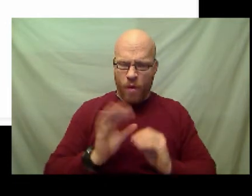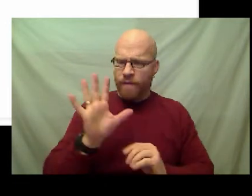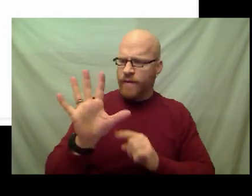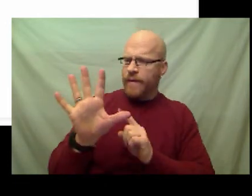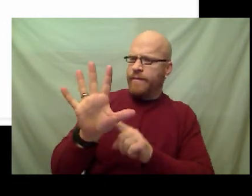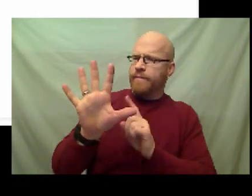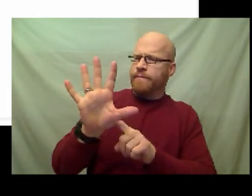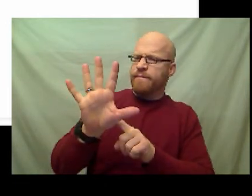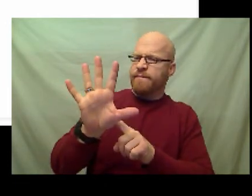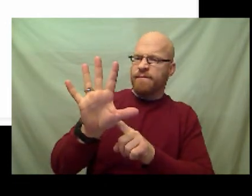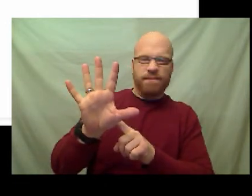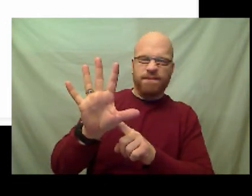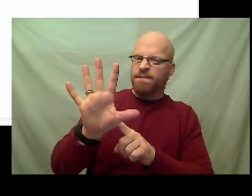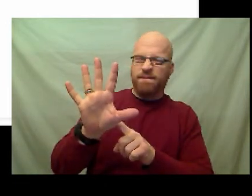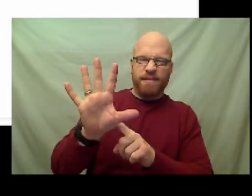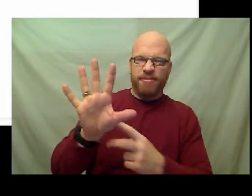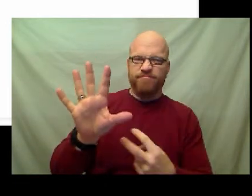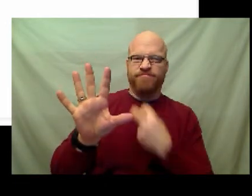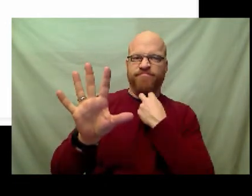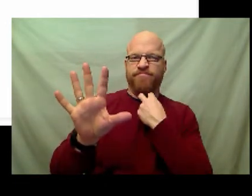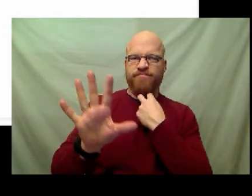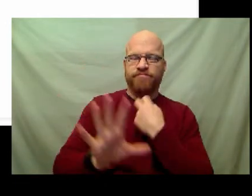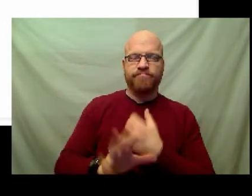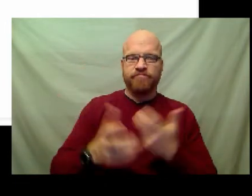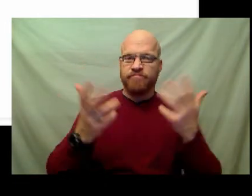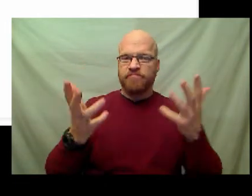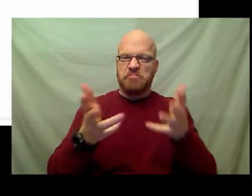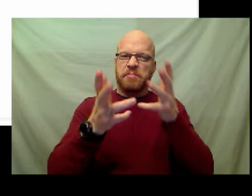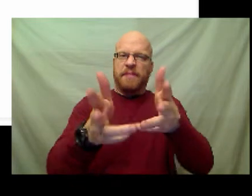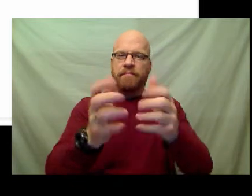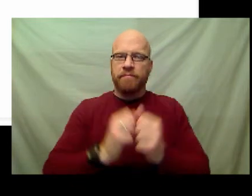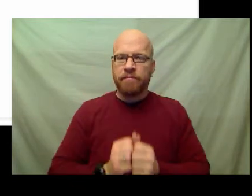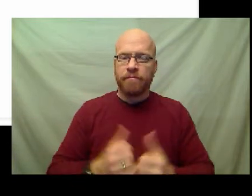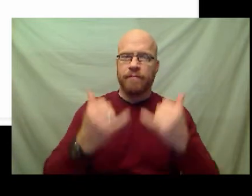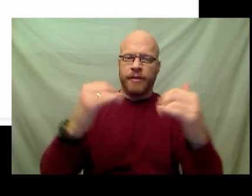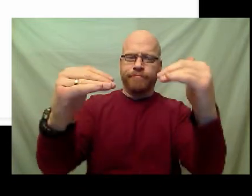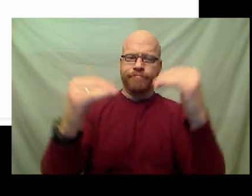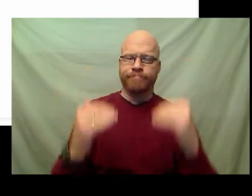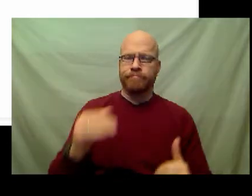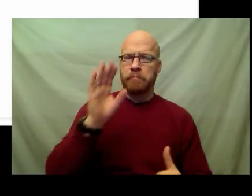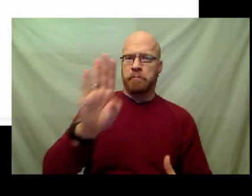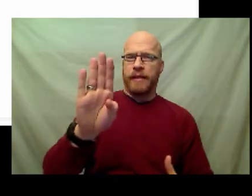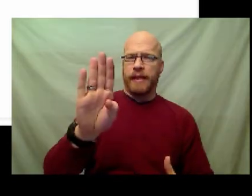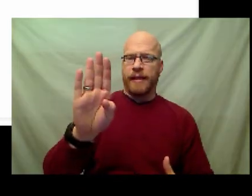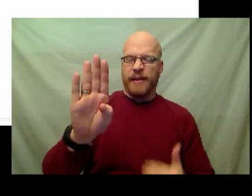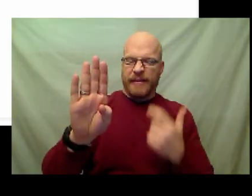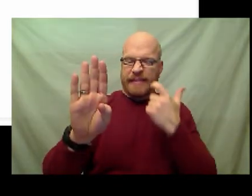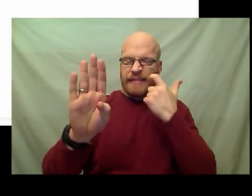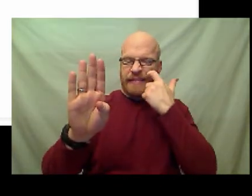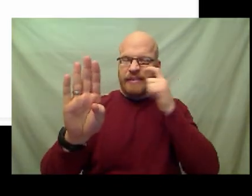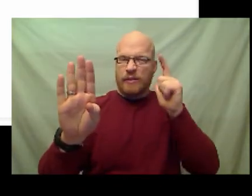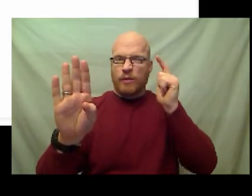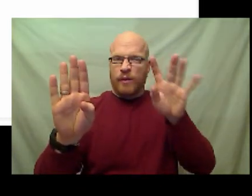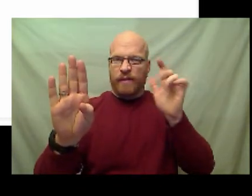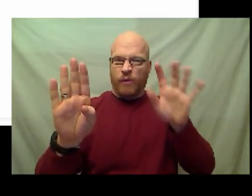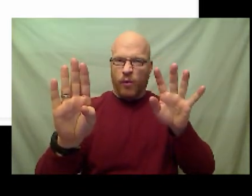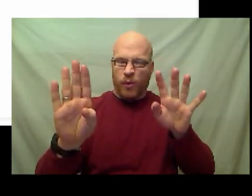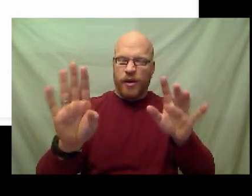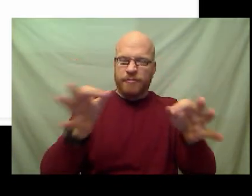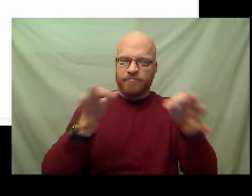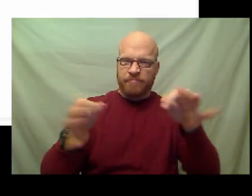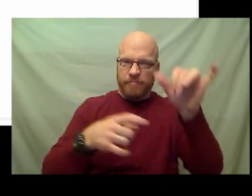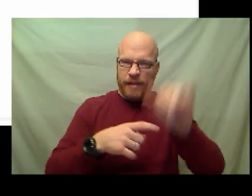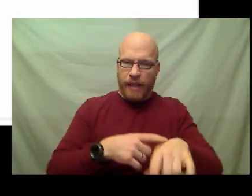by something else to make it smaller? No. So it's 5 times 5. Now I'll go with 24, example